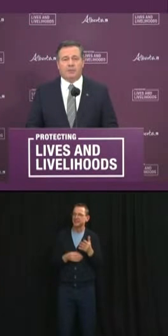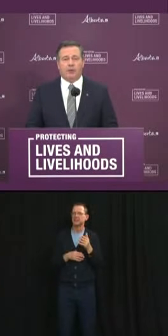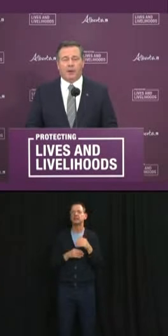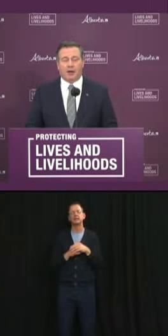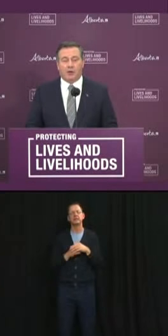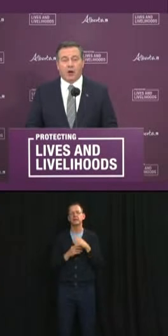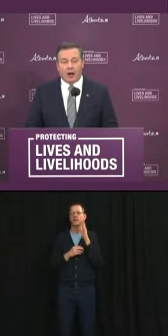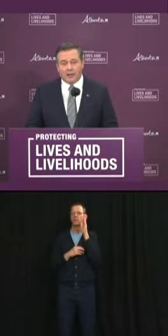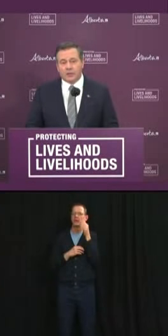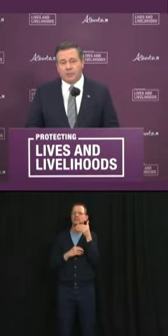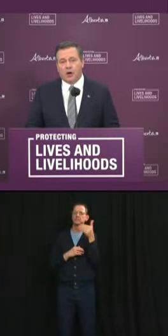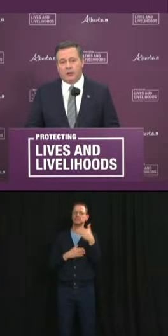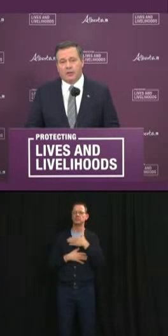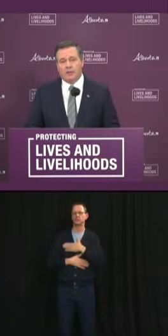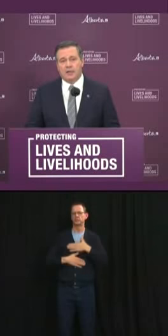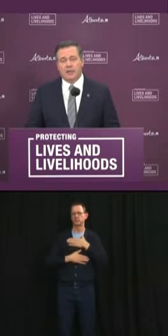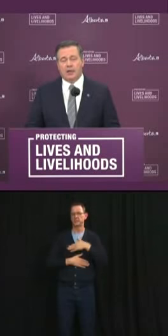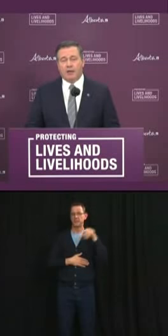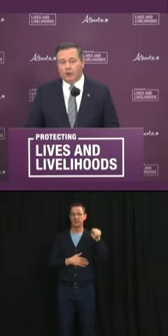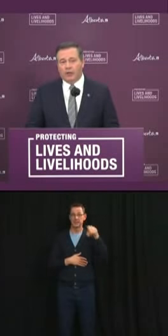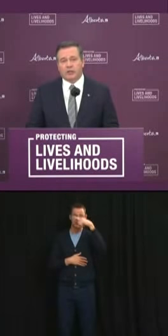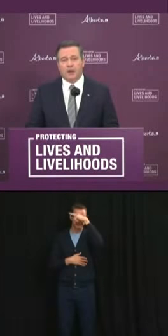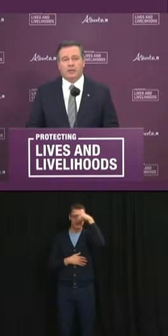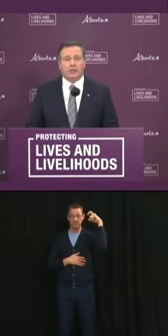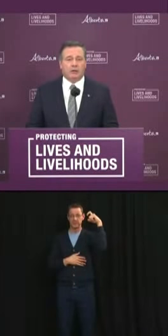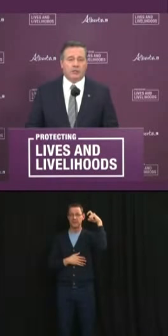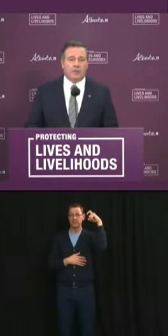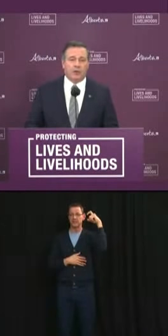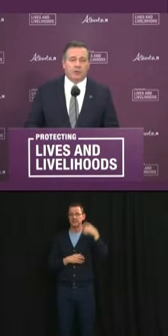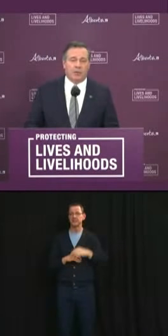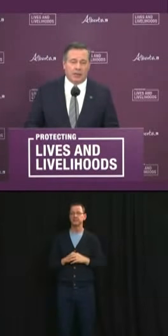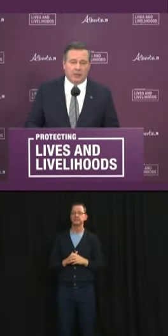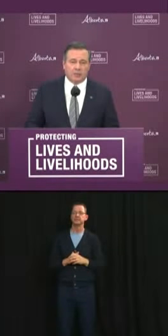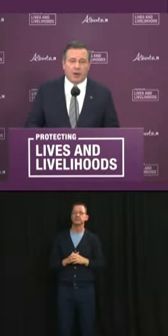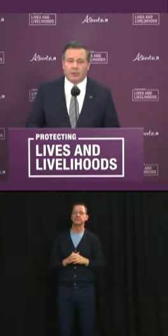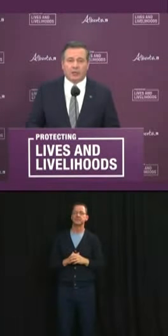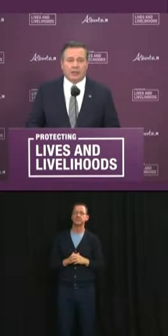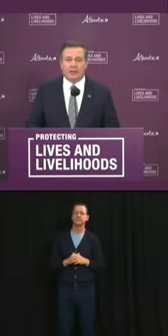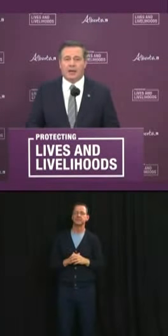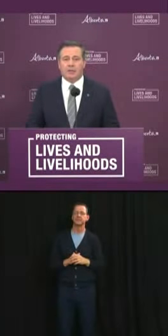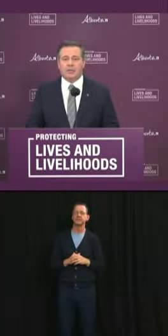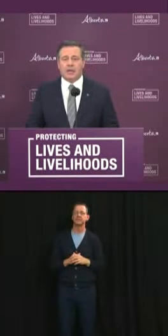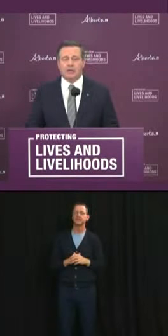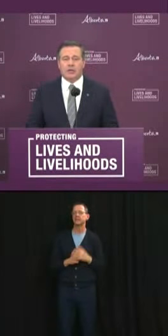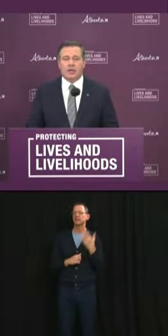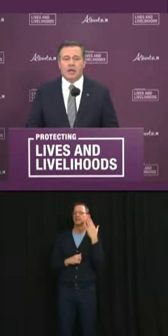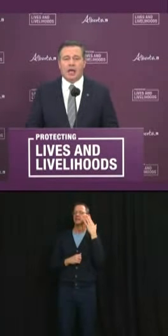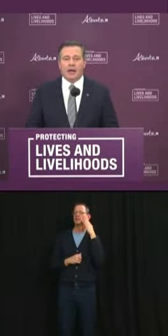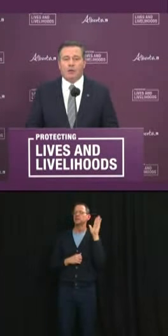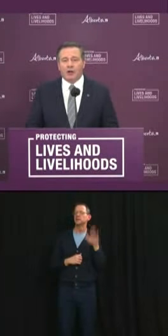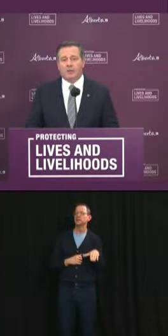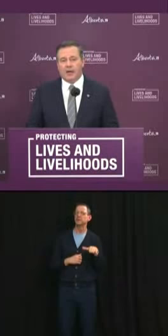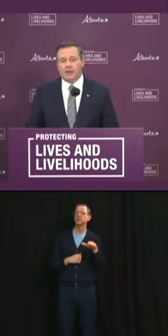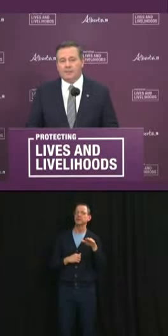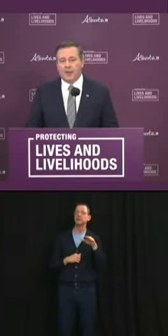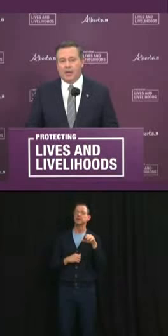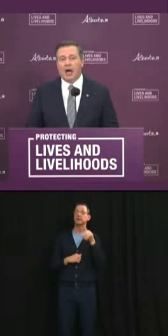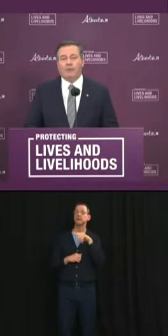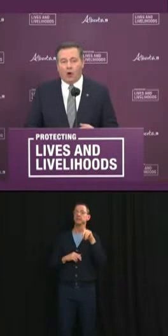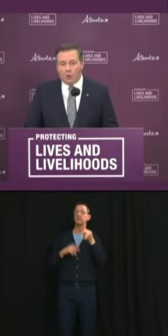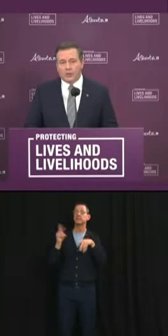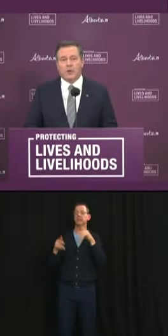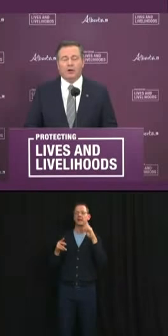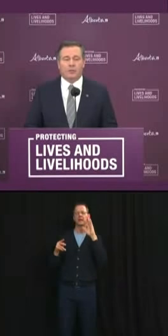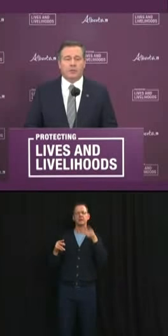some people in my own caucus and party. I fully expect to hear some of those opinions publicly in the coming days, and I welcome that.